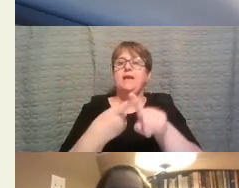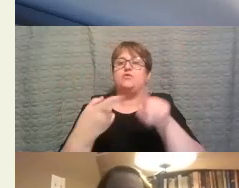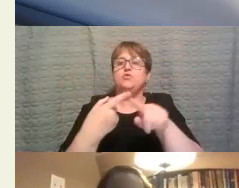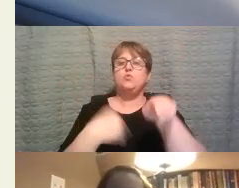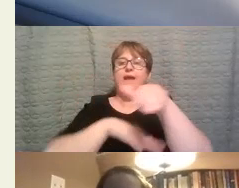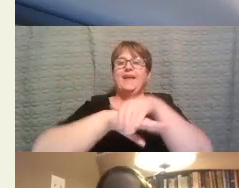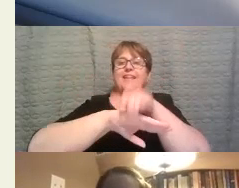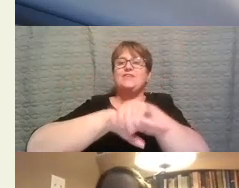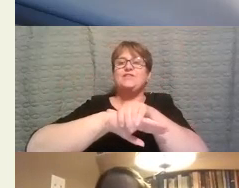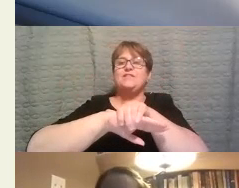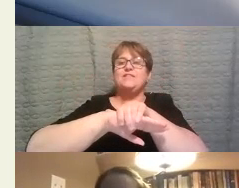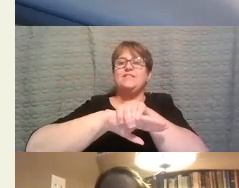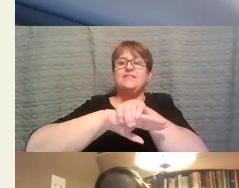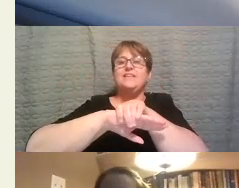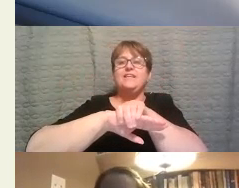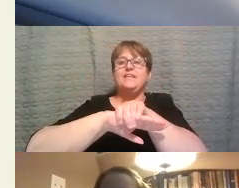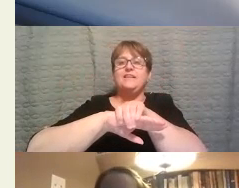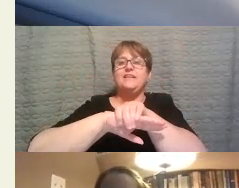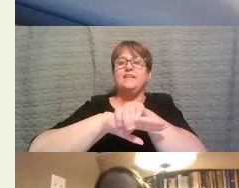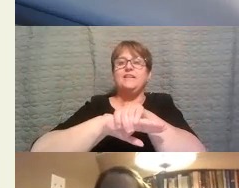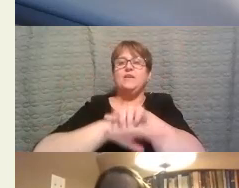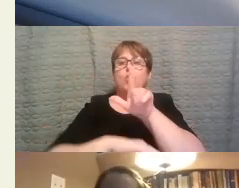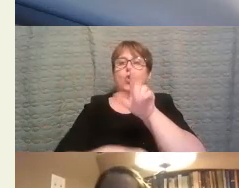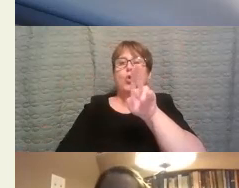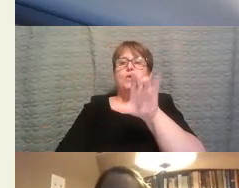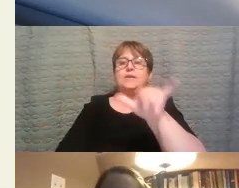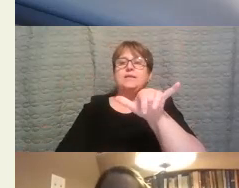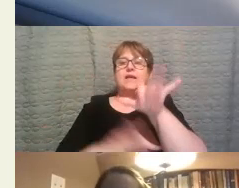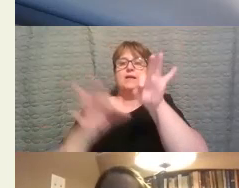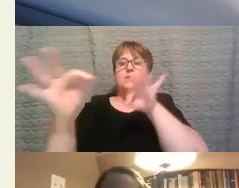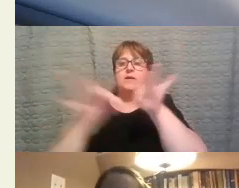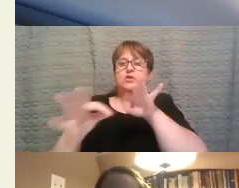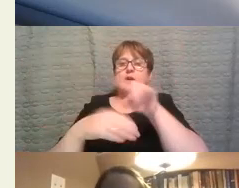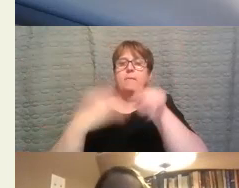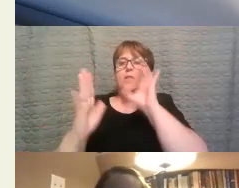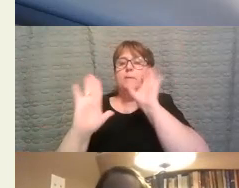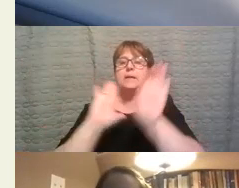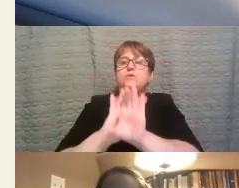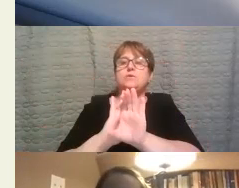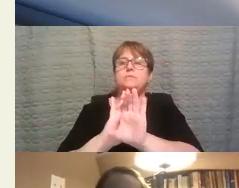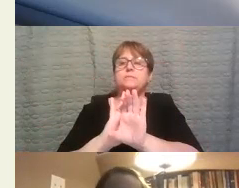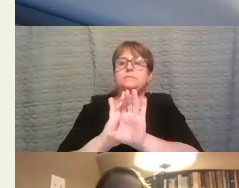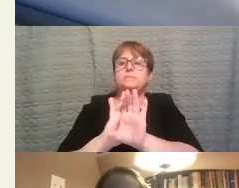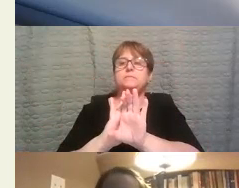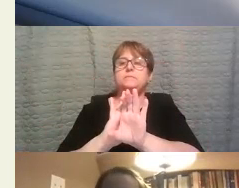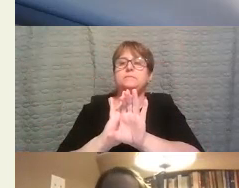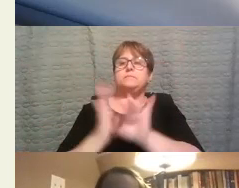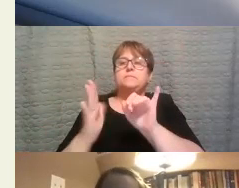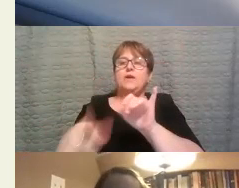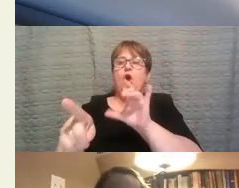English according to Lucy's explanation about this picture. ¿Podría explicar, Lucy, That would be